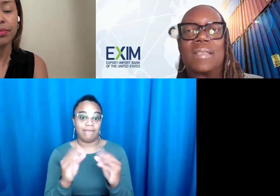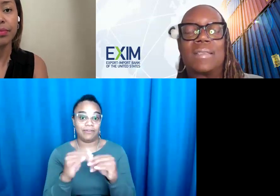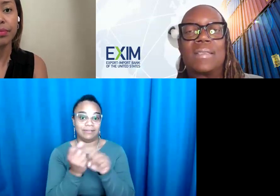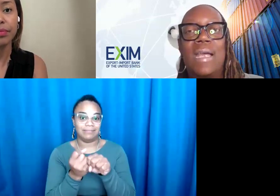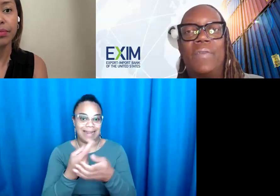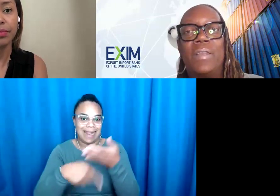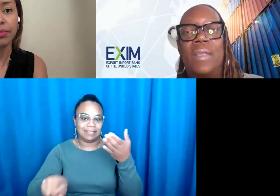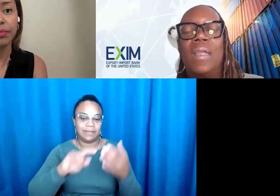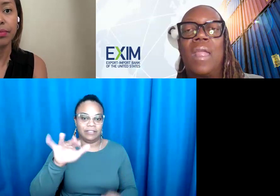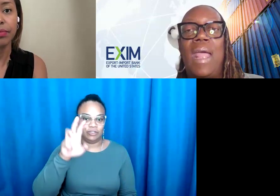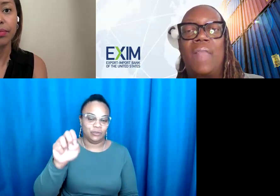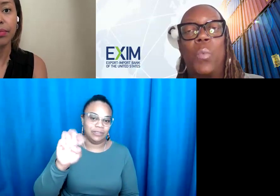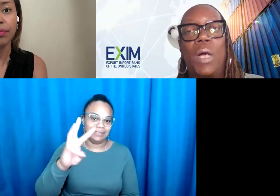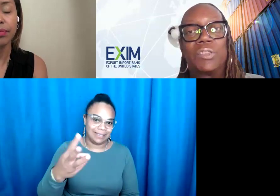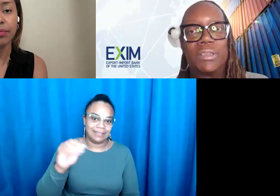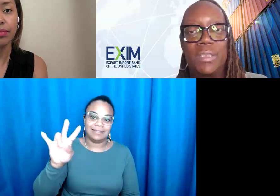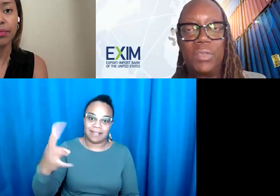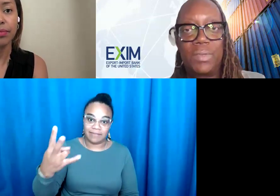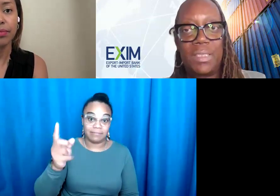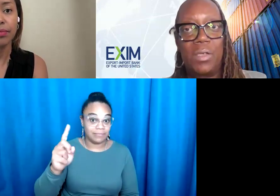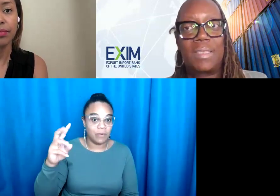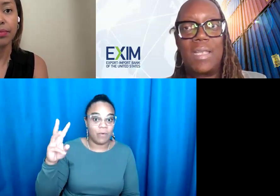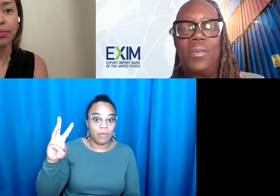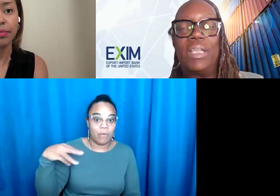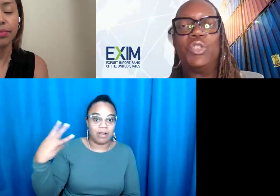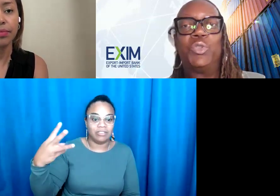June 6th and 7th at the Washington